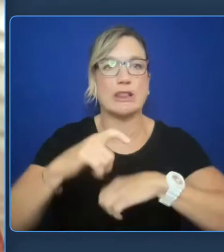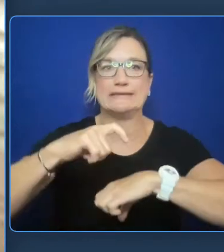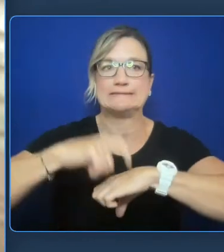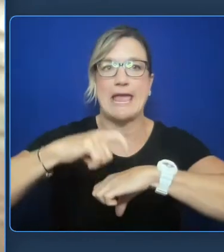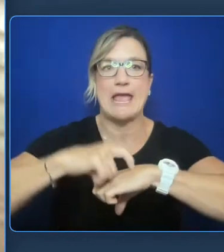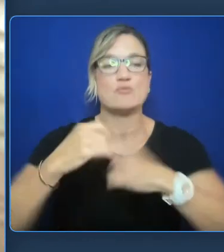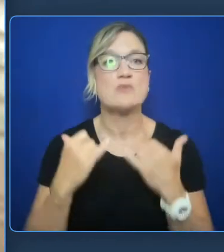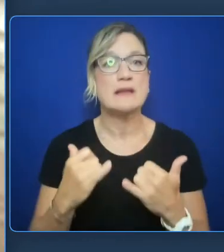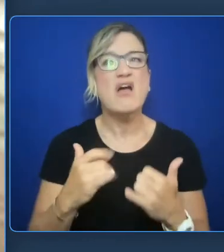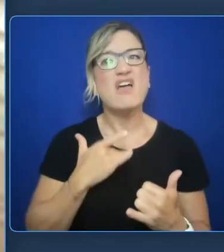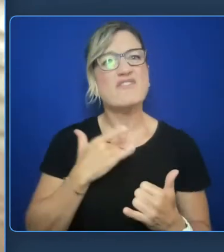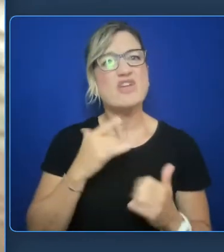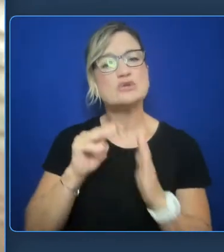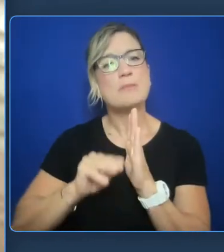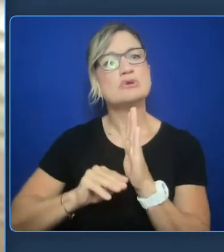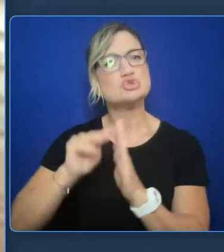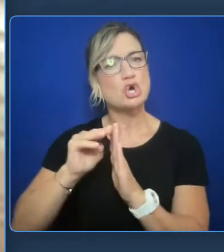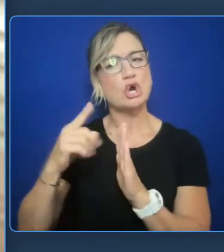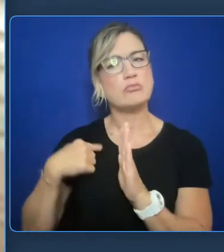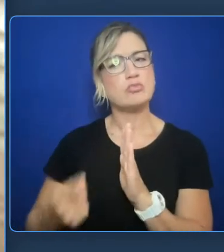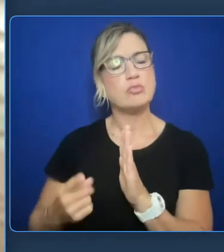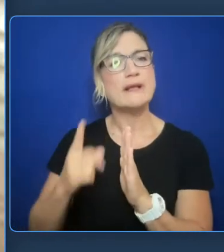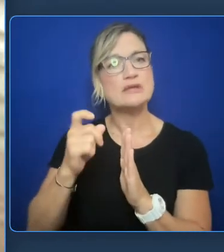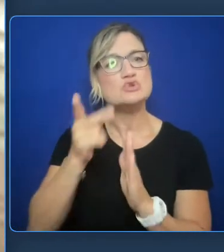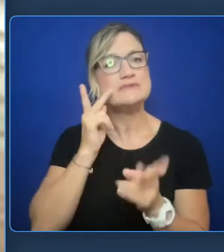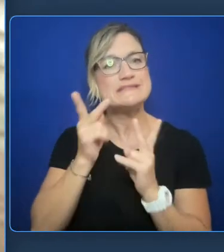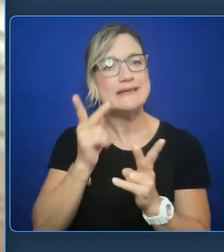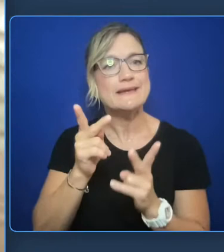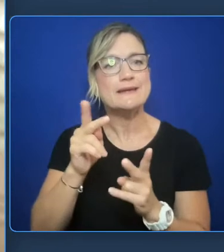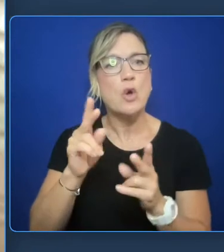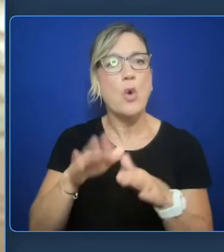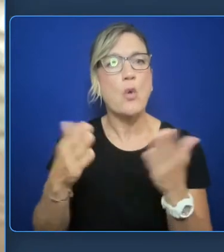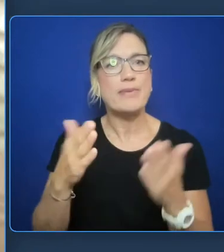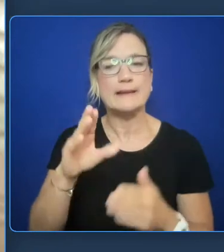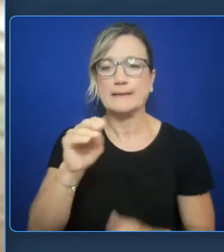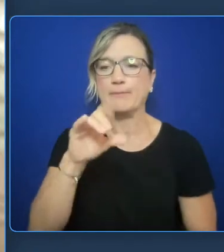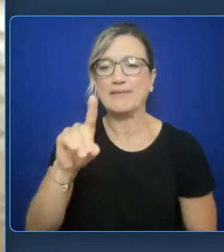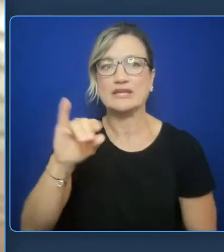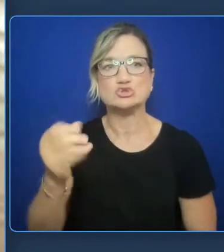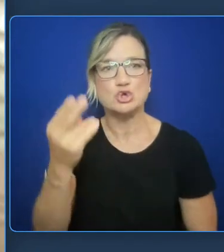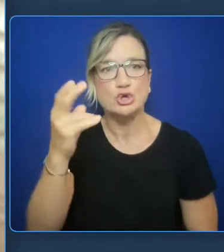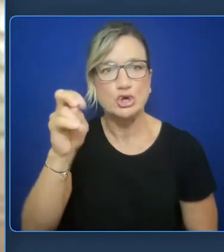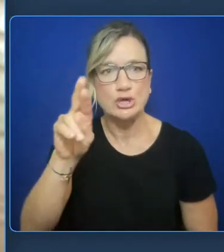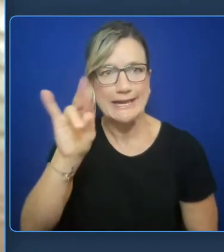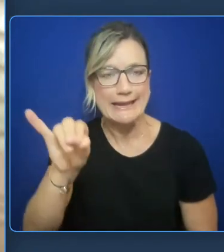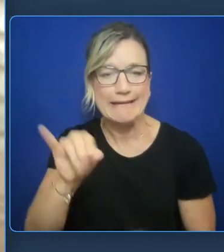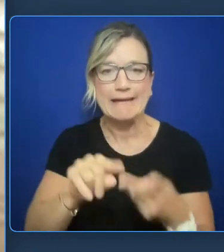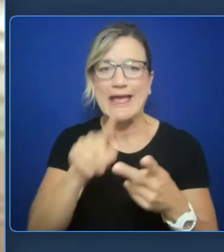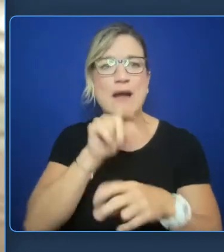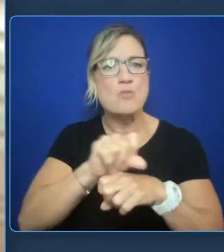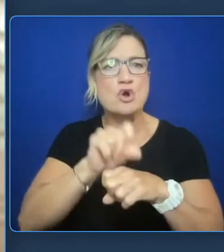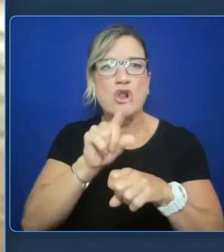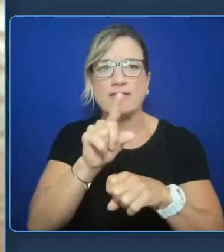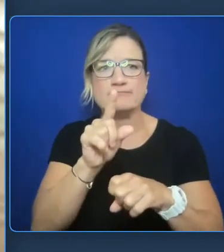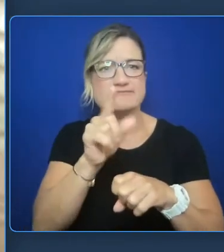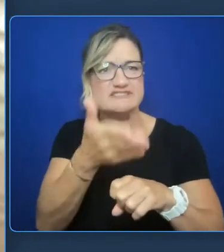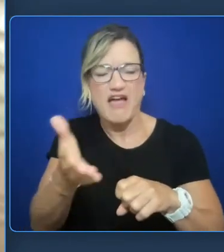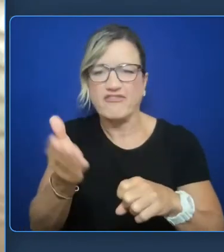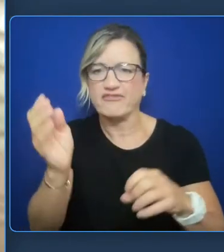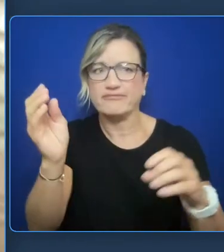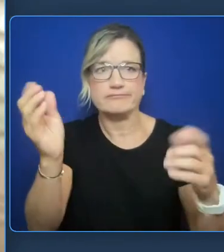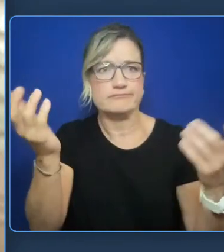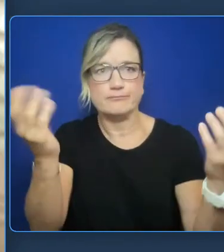in this. It feels very mature because you sit there and open ChatGPT or Midjourney. I open it every day and I'm working on stuff and putting things in